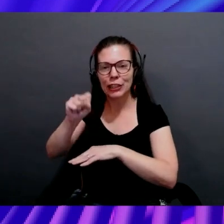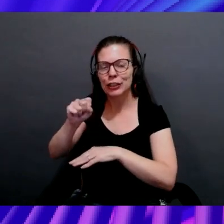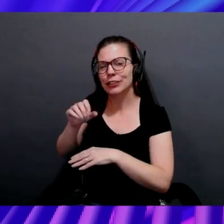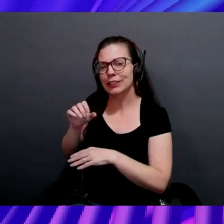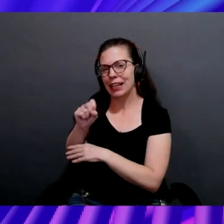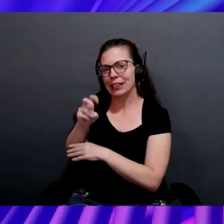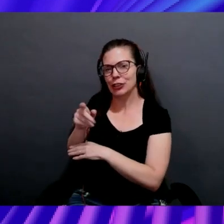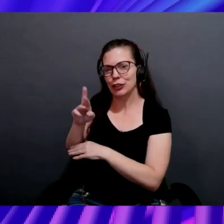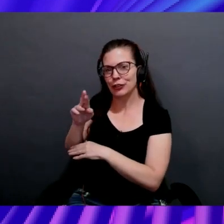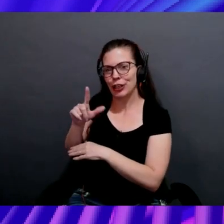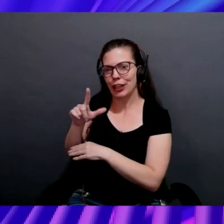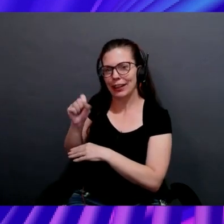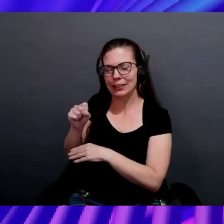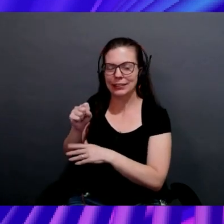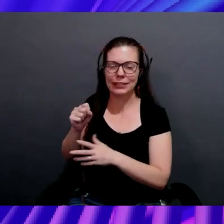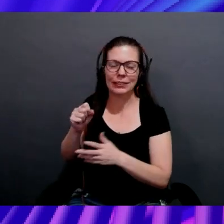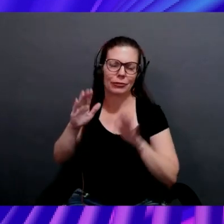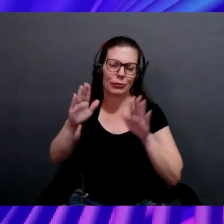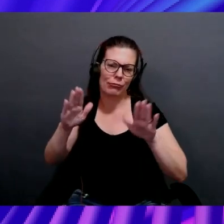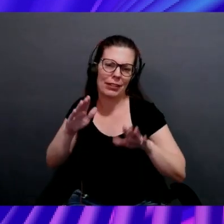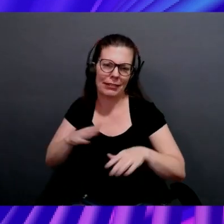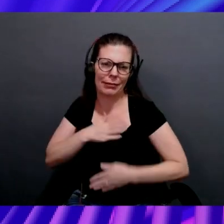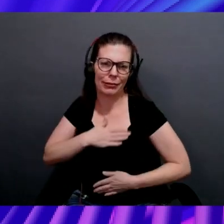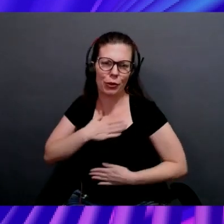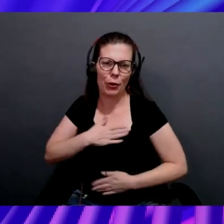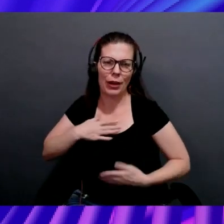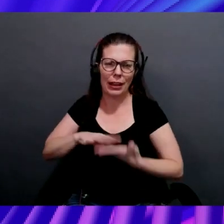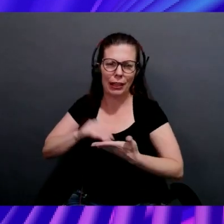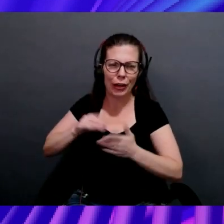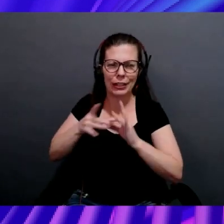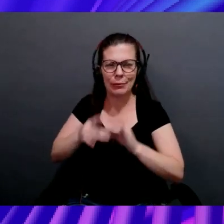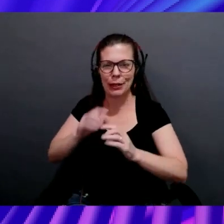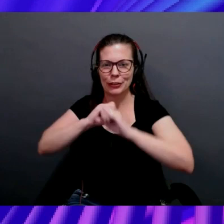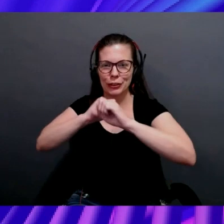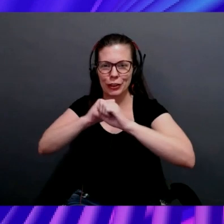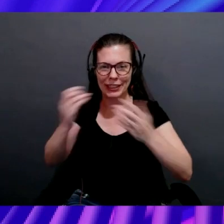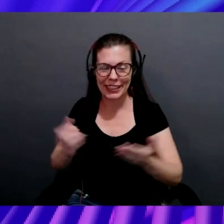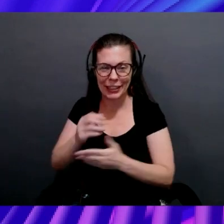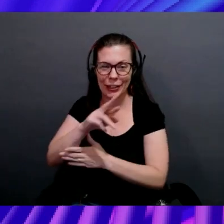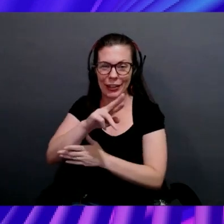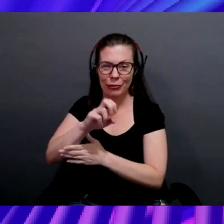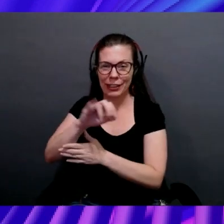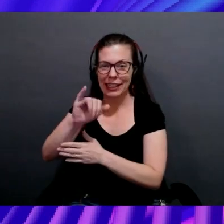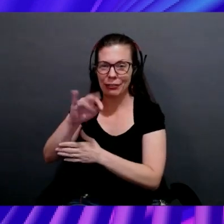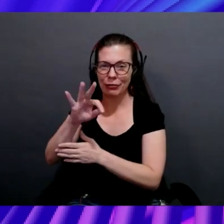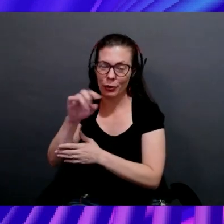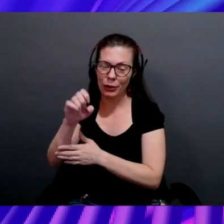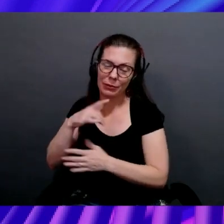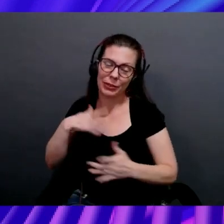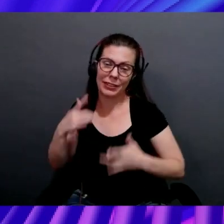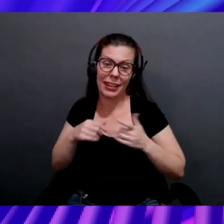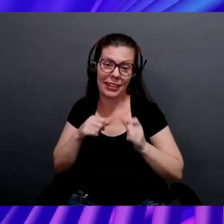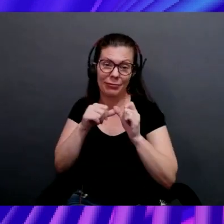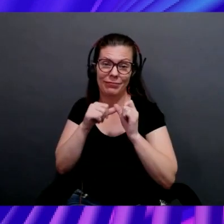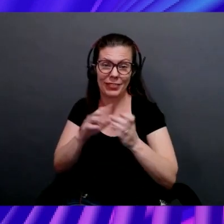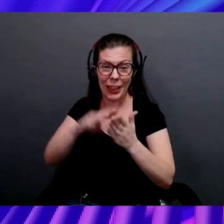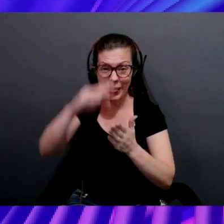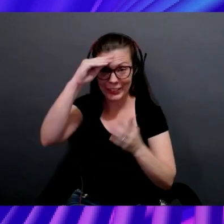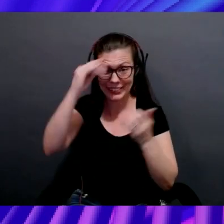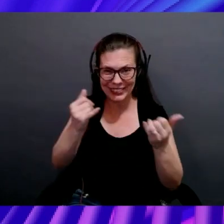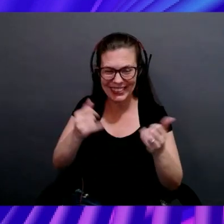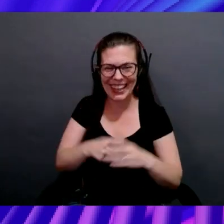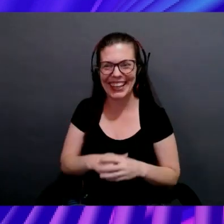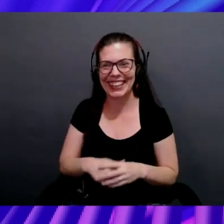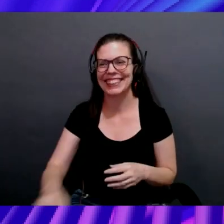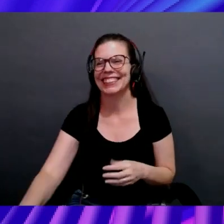learning all things about security here at Reinforce, and excited to continue learning more today. We've got a